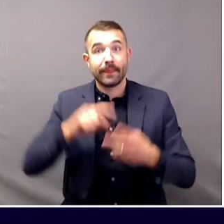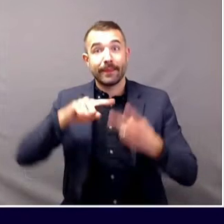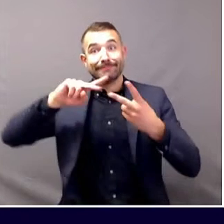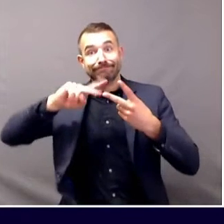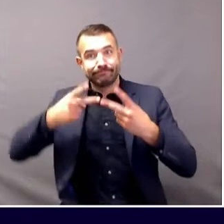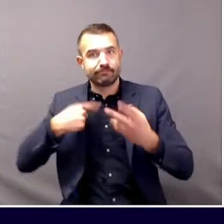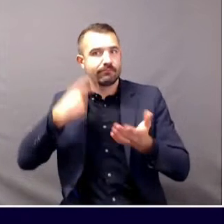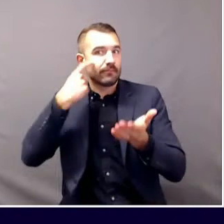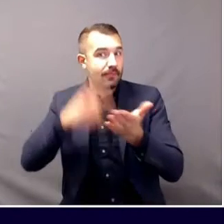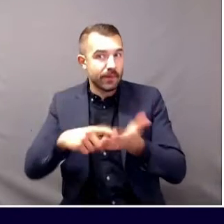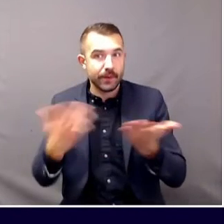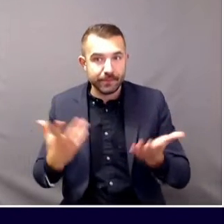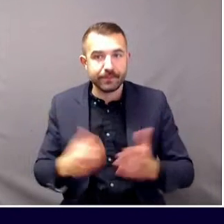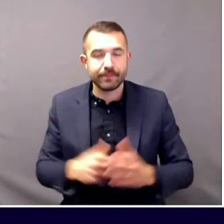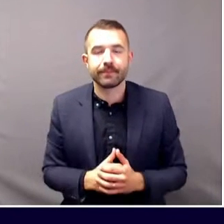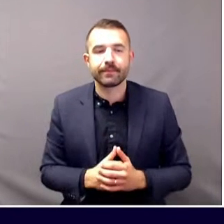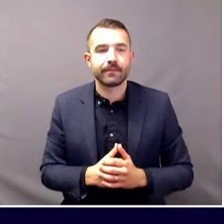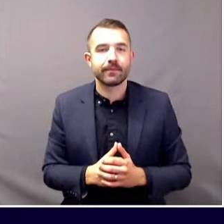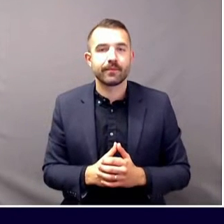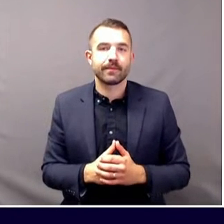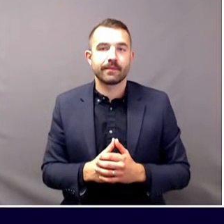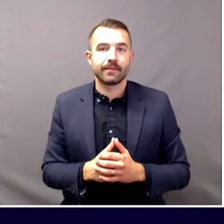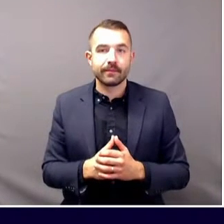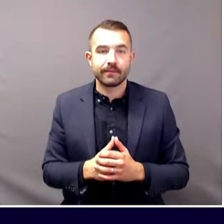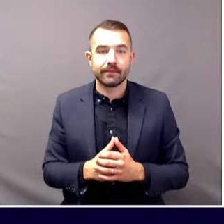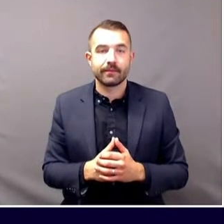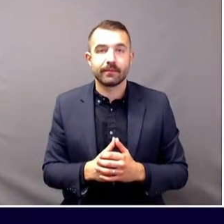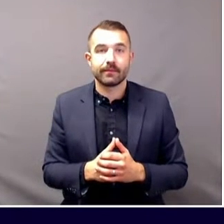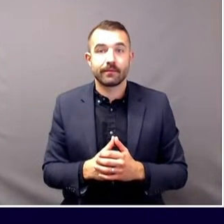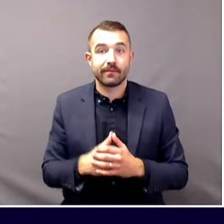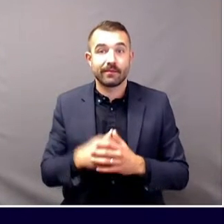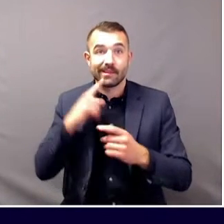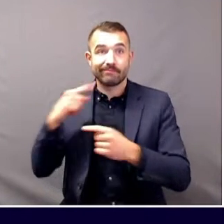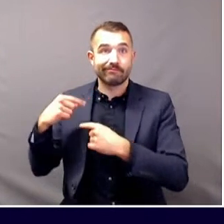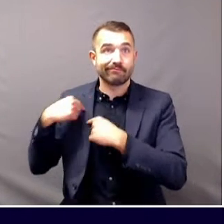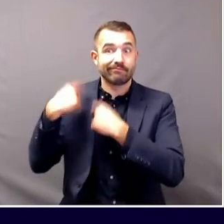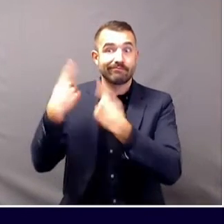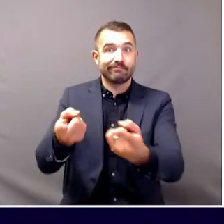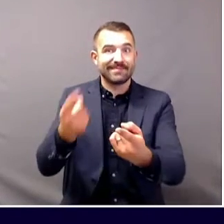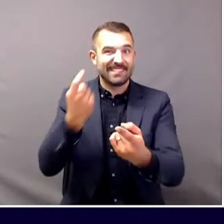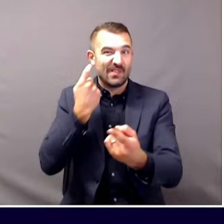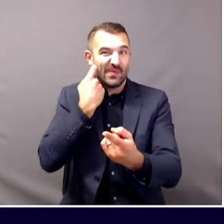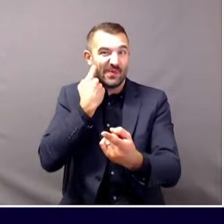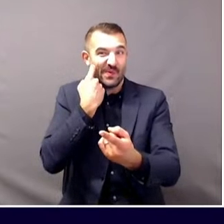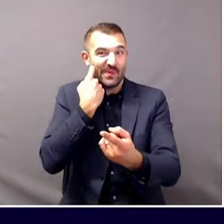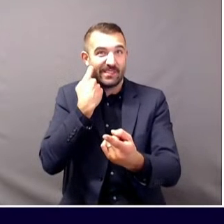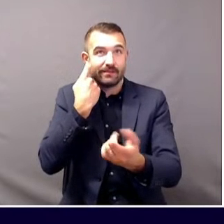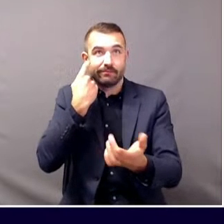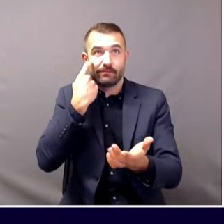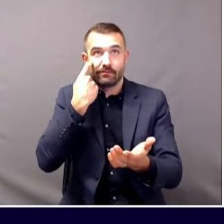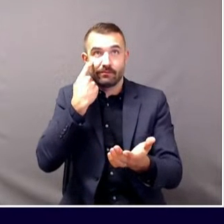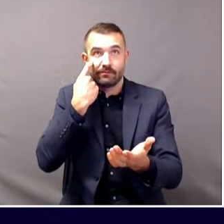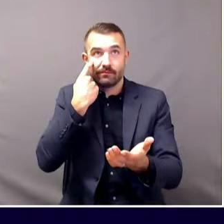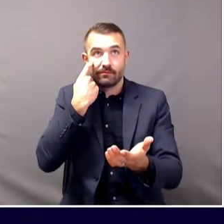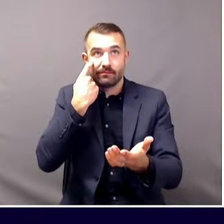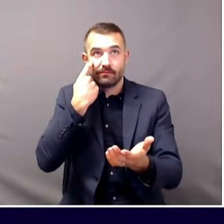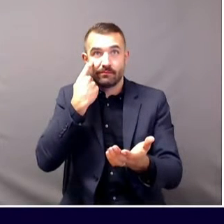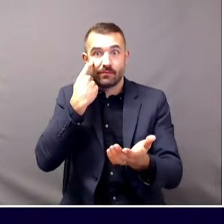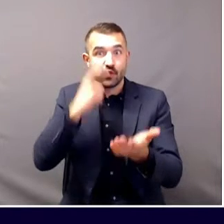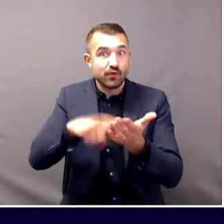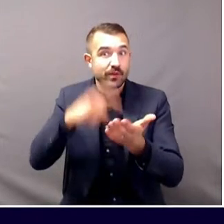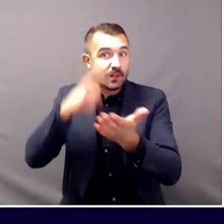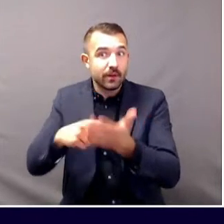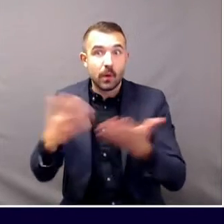respect to these outbreaks is what we've been seeing as it relates to the interplay between outbreaks and social